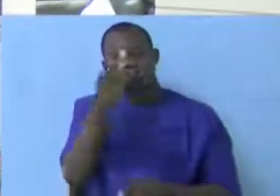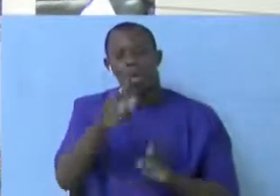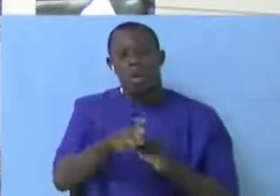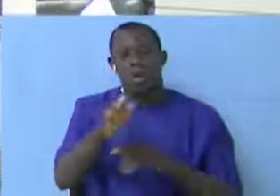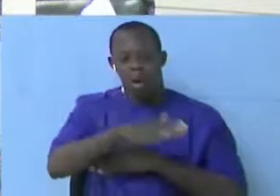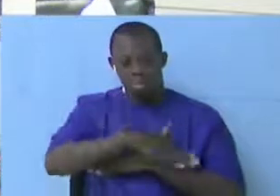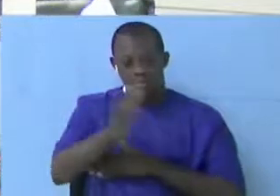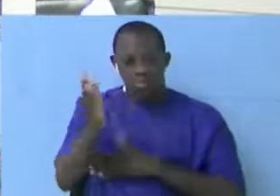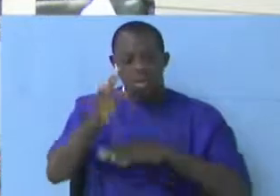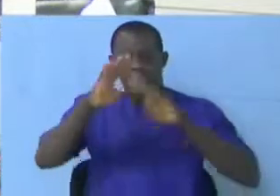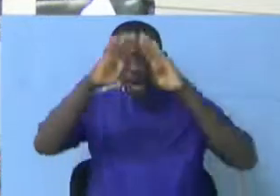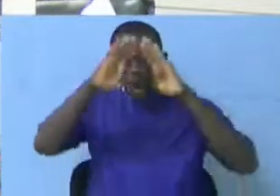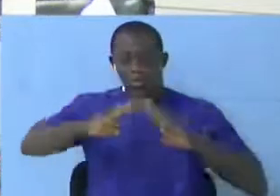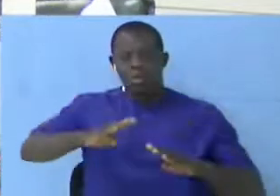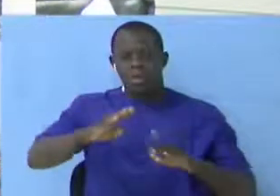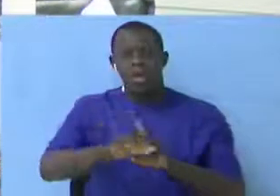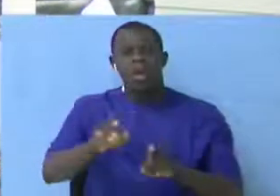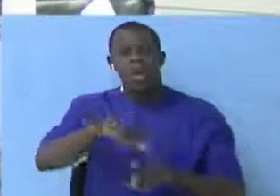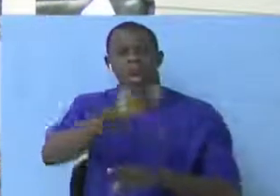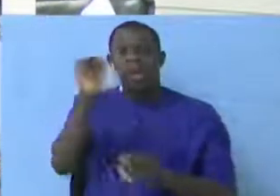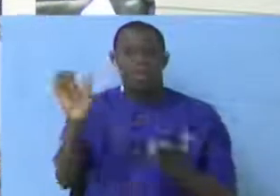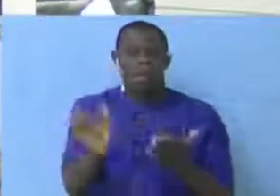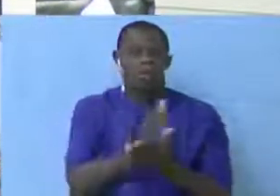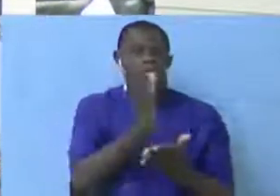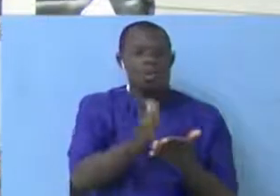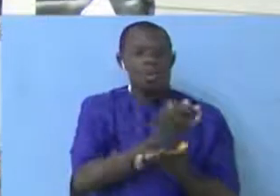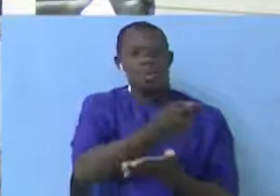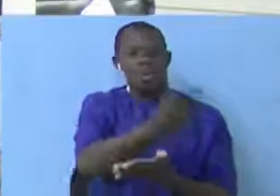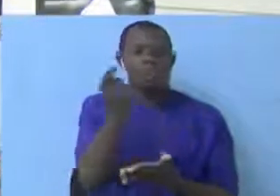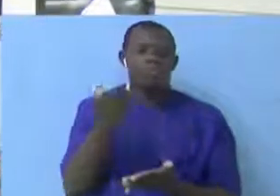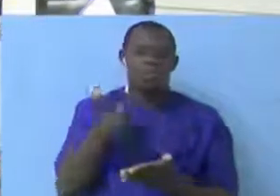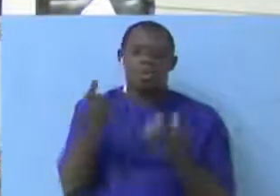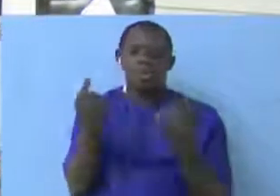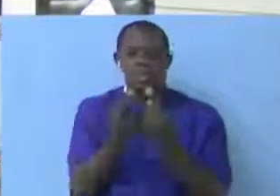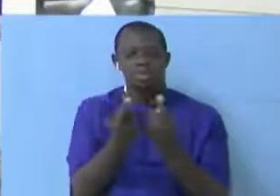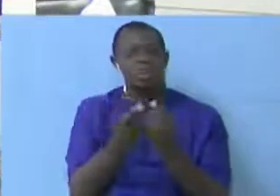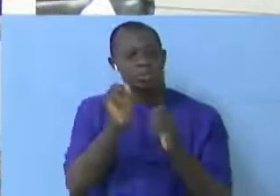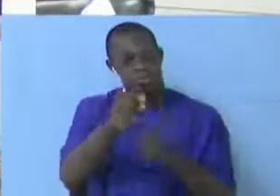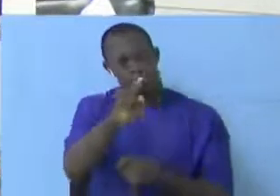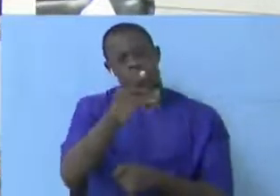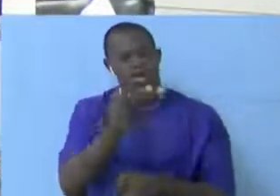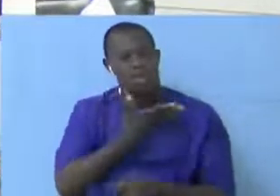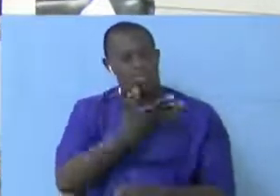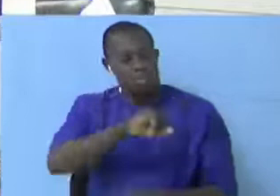house and remove these people's stores so that you can have your house and rent it.